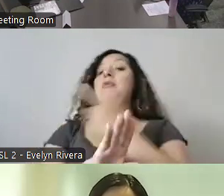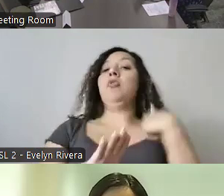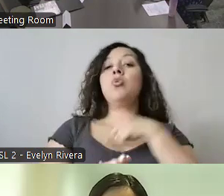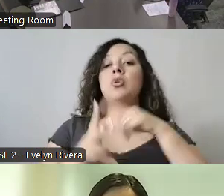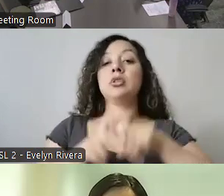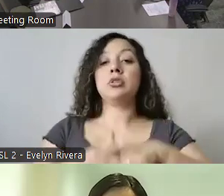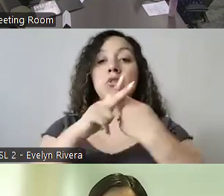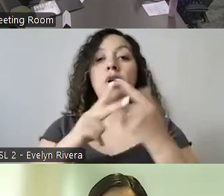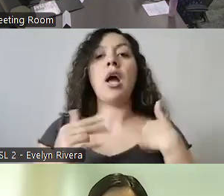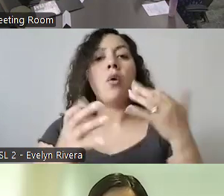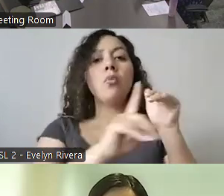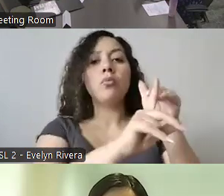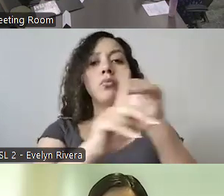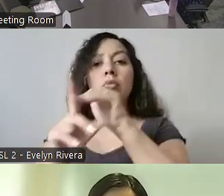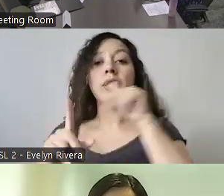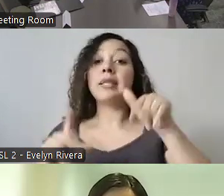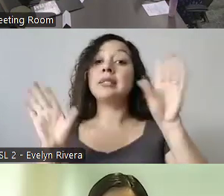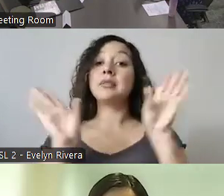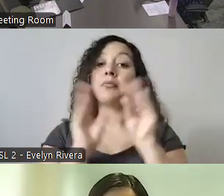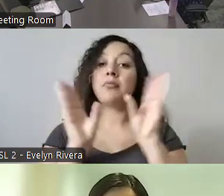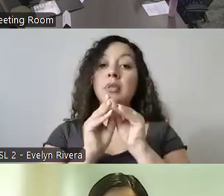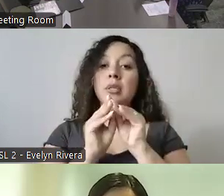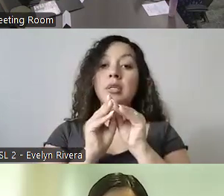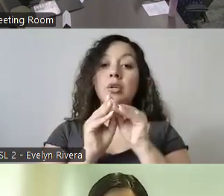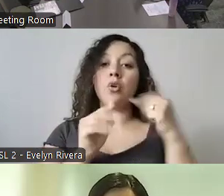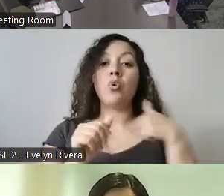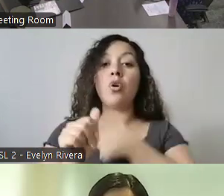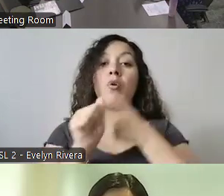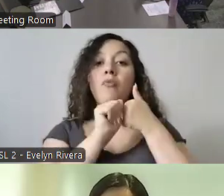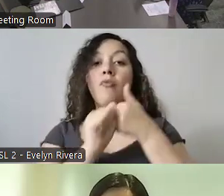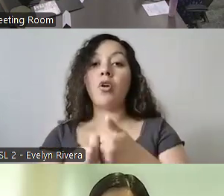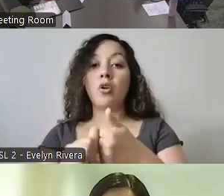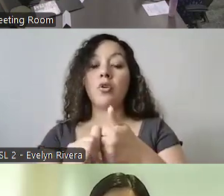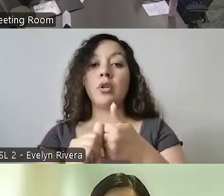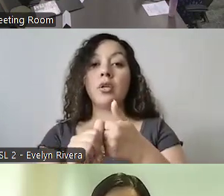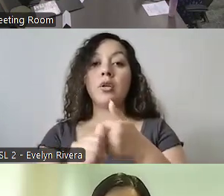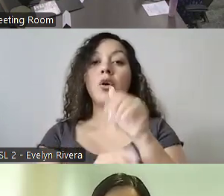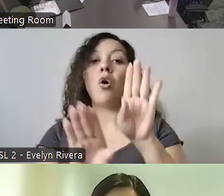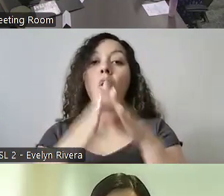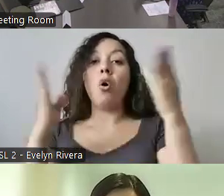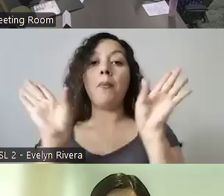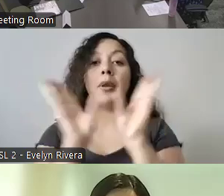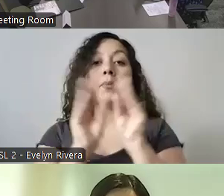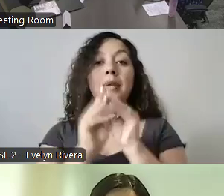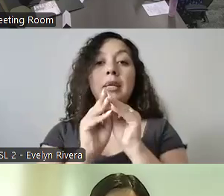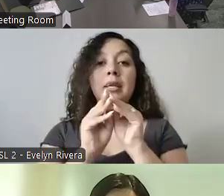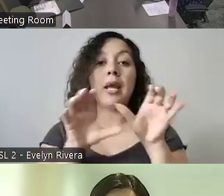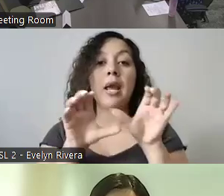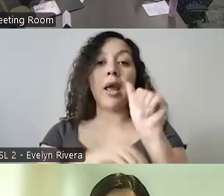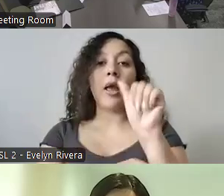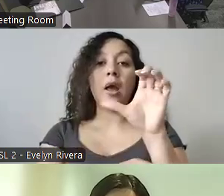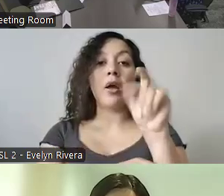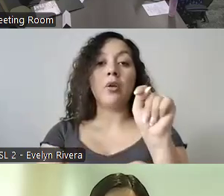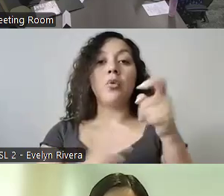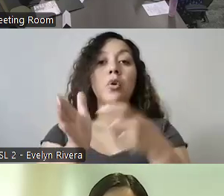remind everyone that this meeting is being conducted in accordance with the Bagley-Keene Open Meeting Act, which requires that our discussion